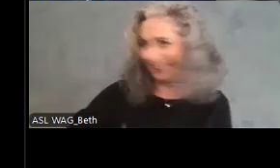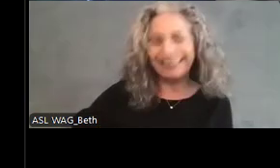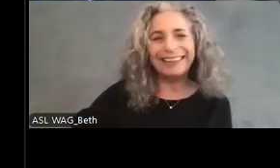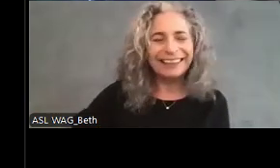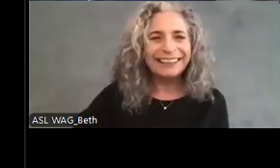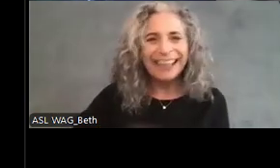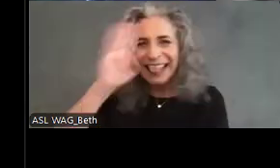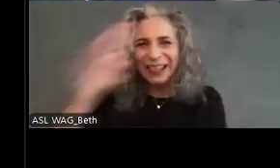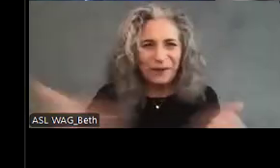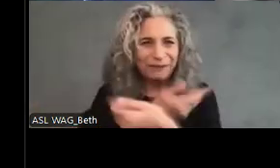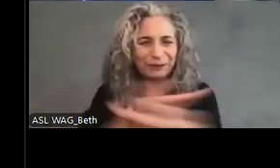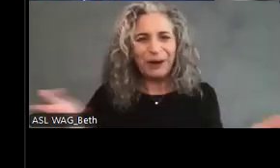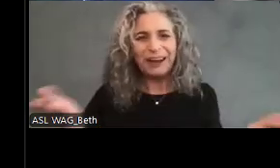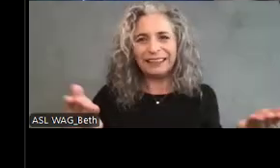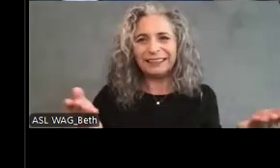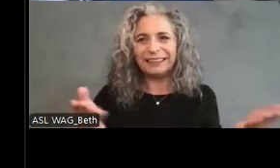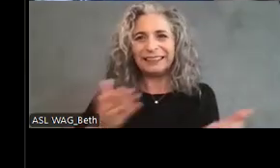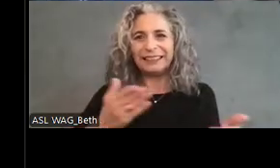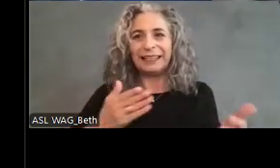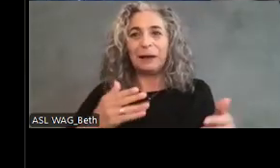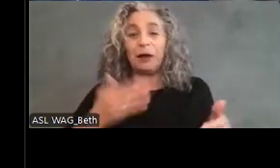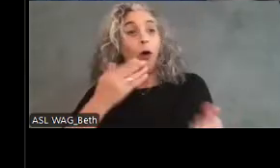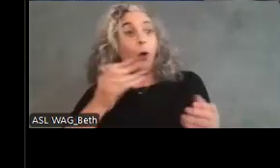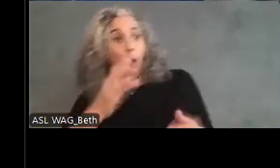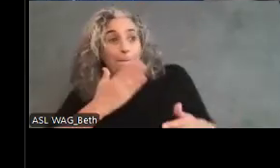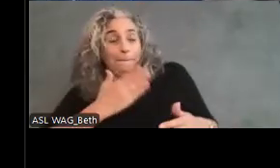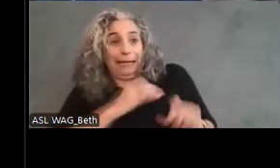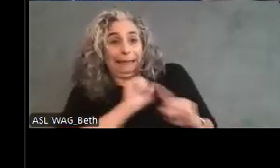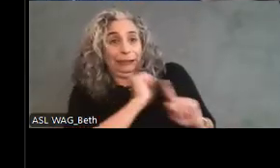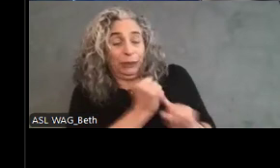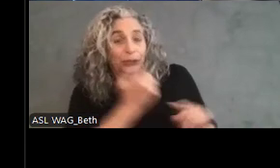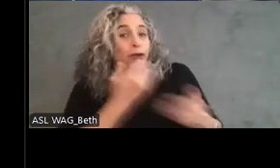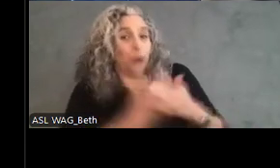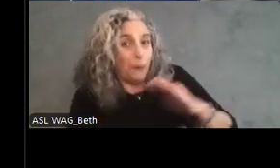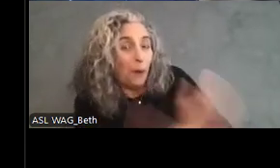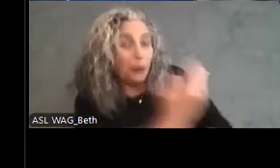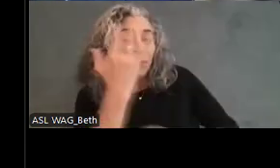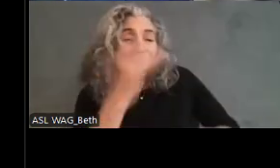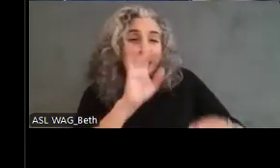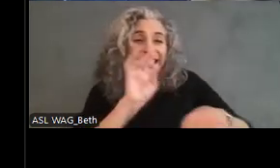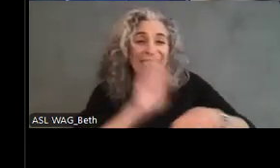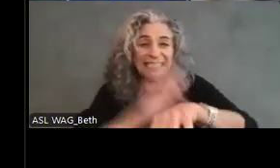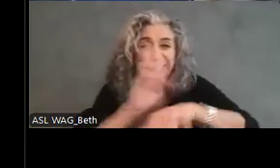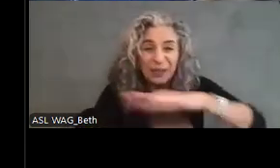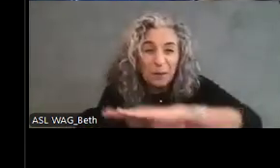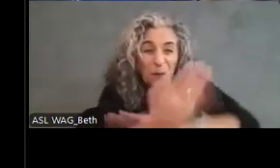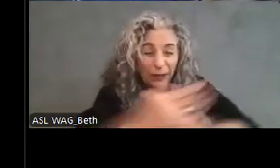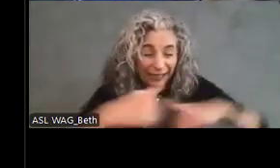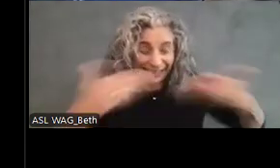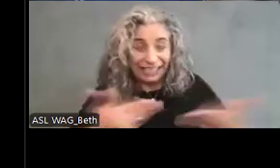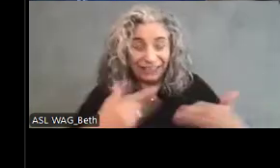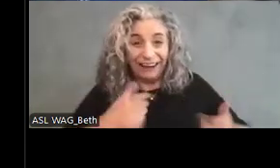hello, everyone, or in my case, good morning, everyone, because it is 6 o'clock in the morning here where I live